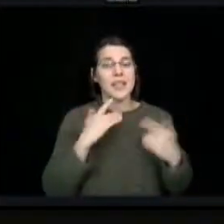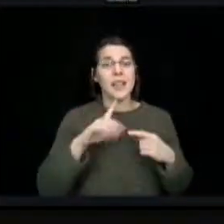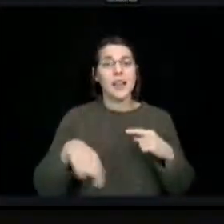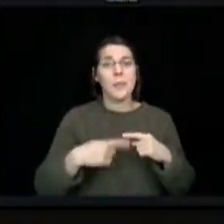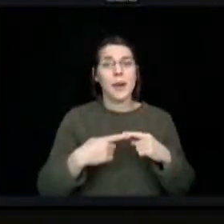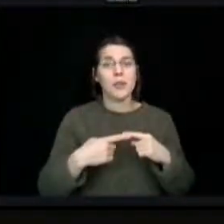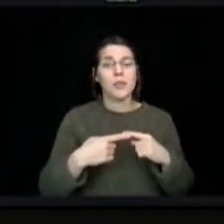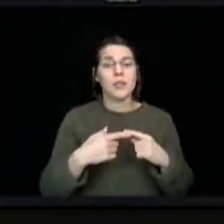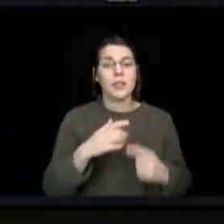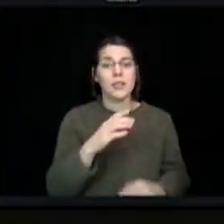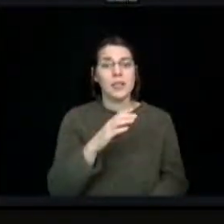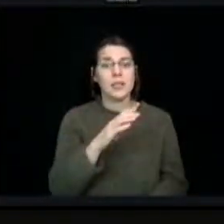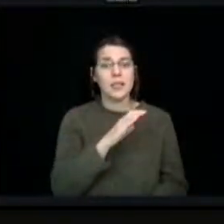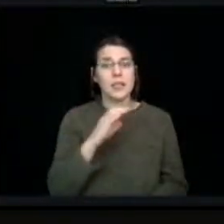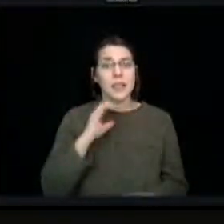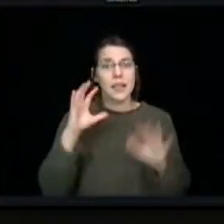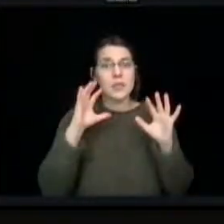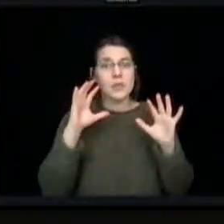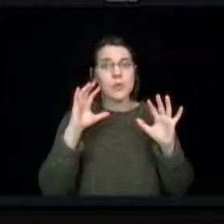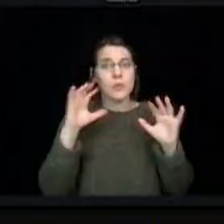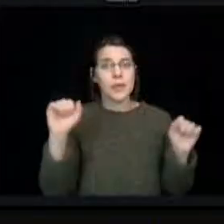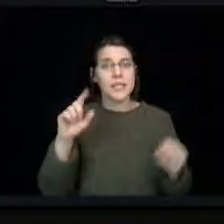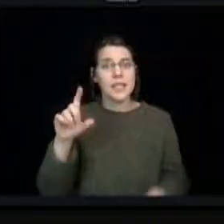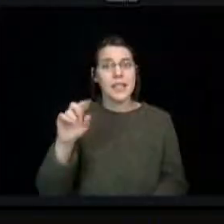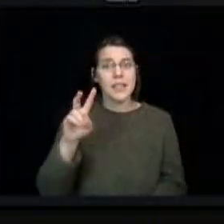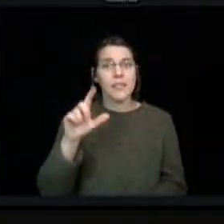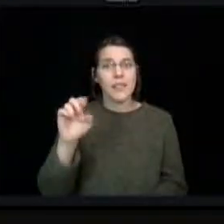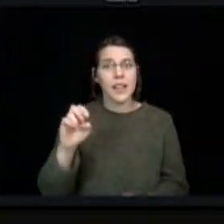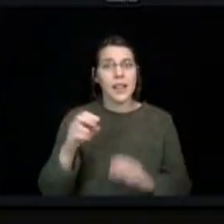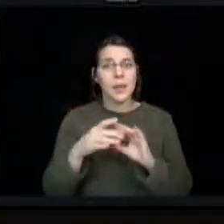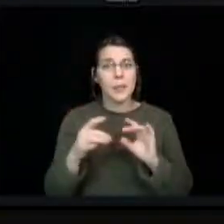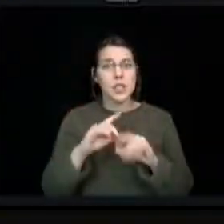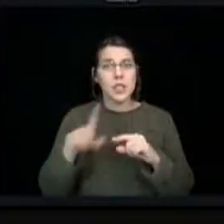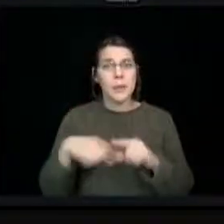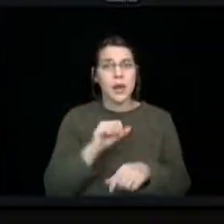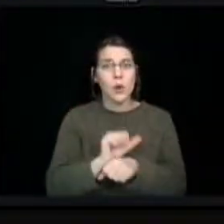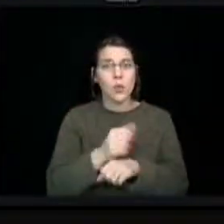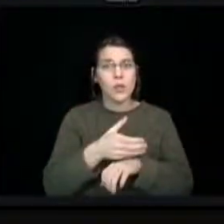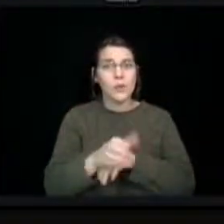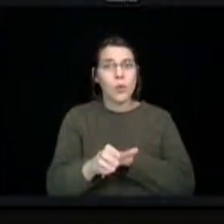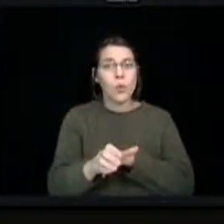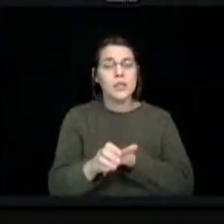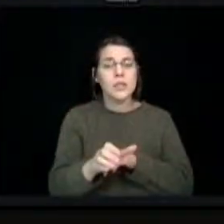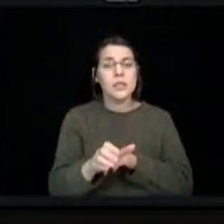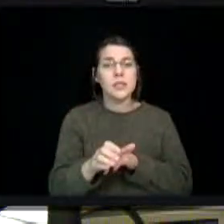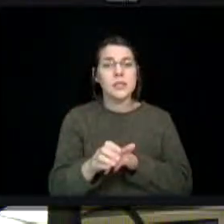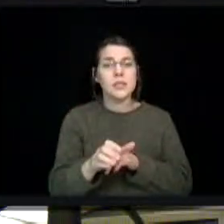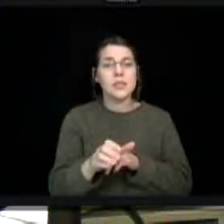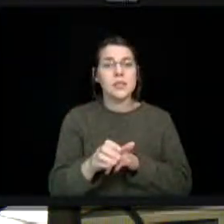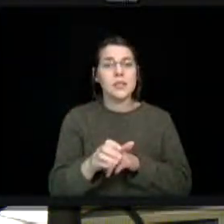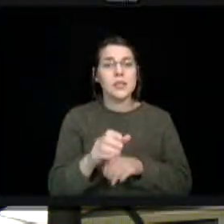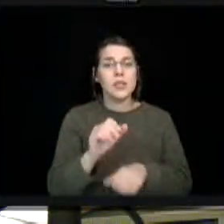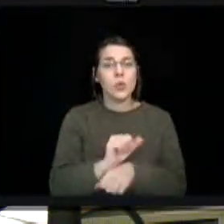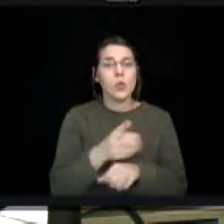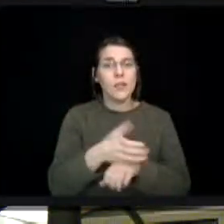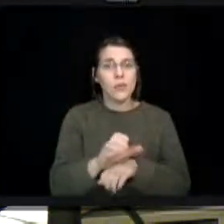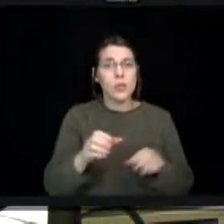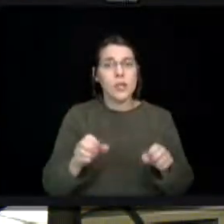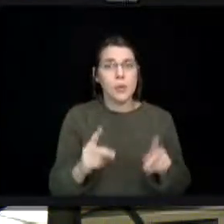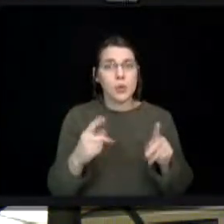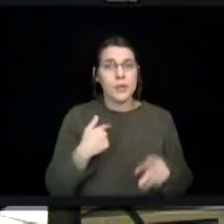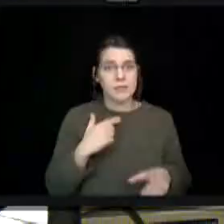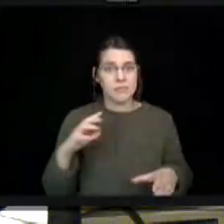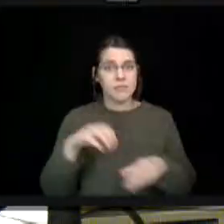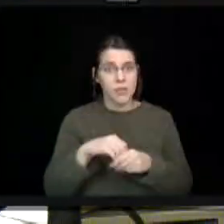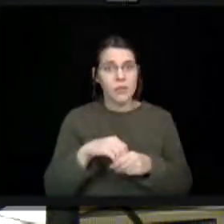Council President Lavelle mentioned related to the workforce the workforce opportunities that I've done. It is